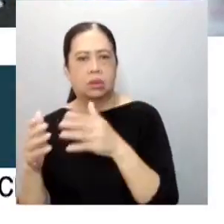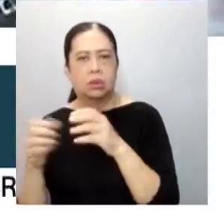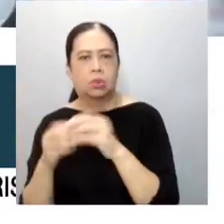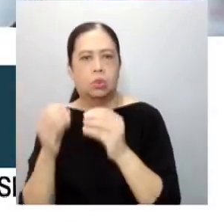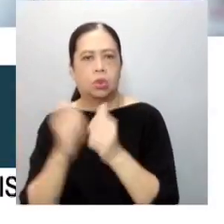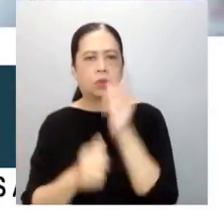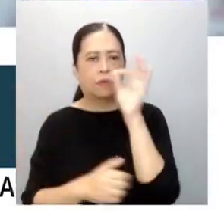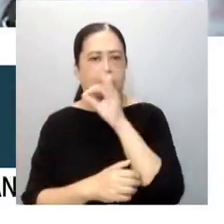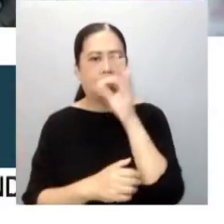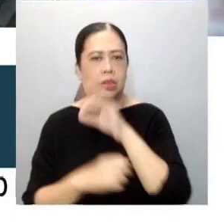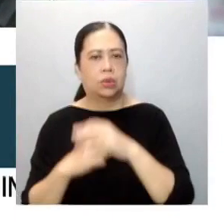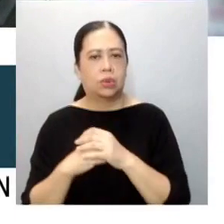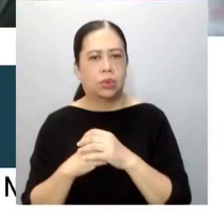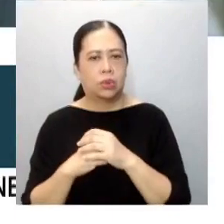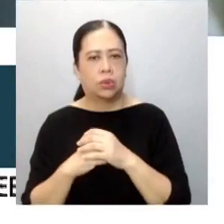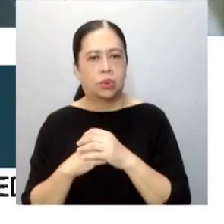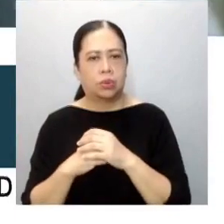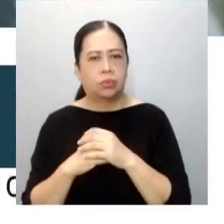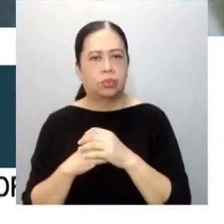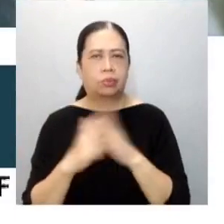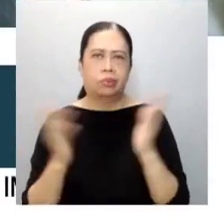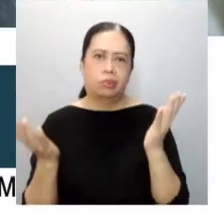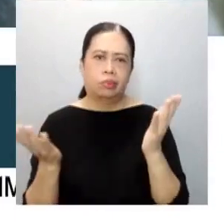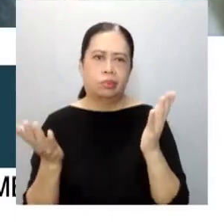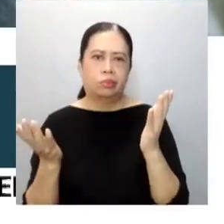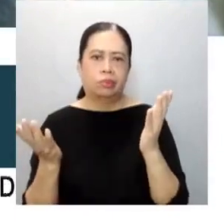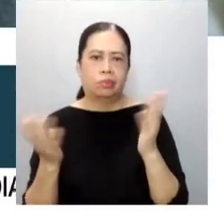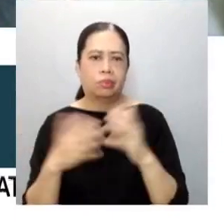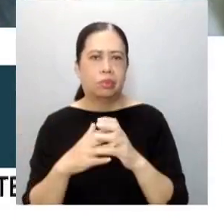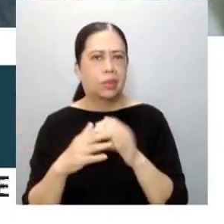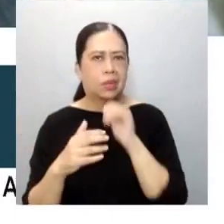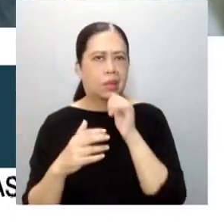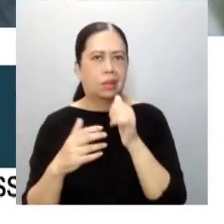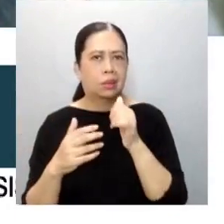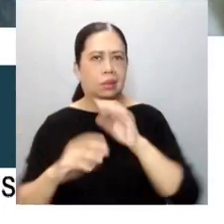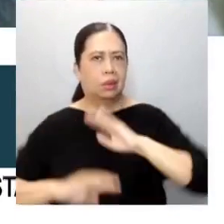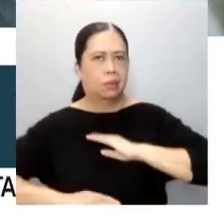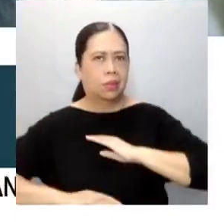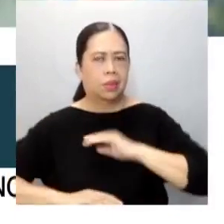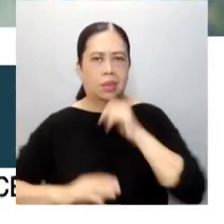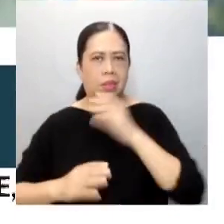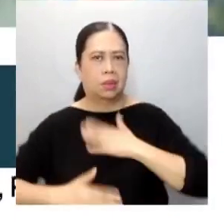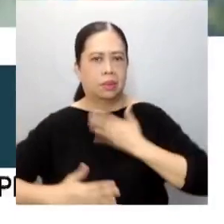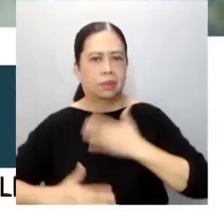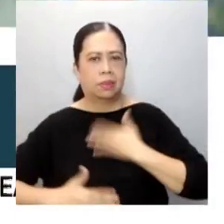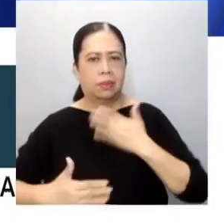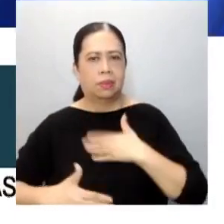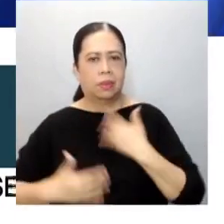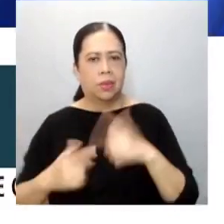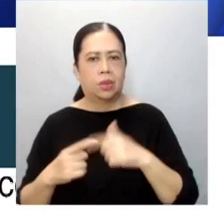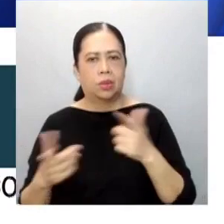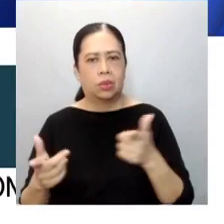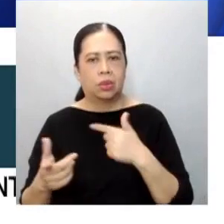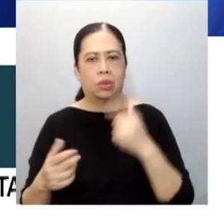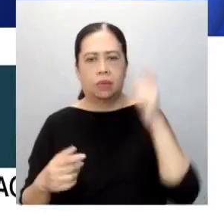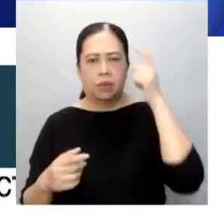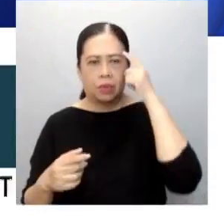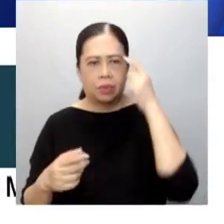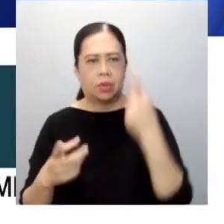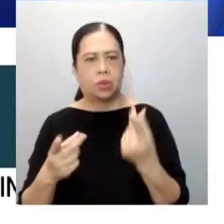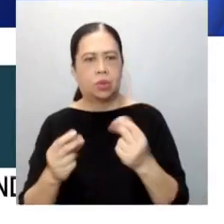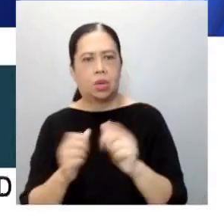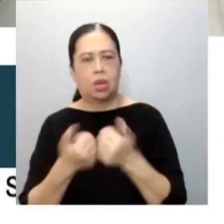Pilipino ay parang hindi sila nasisiyahan doon sa aprobado, doon sa pagtugon ng